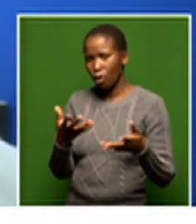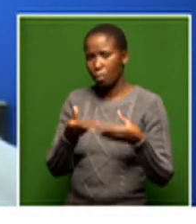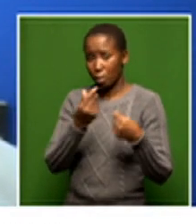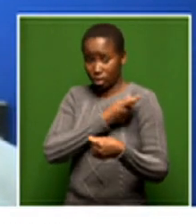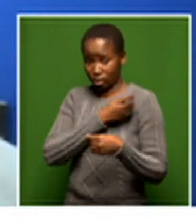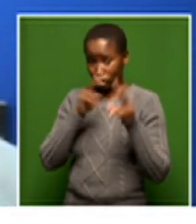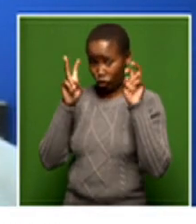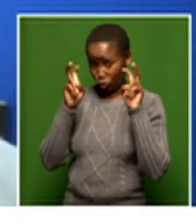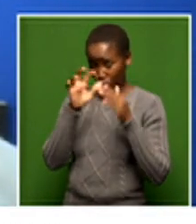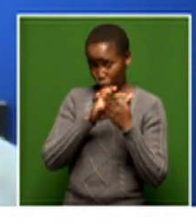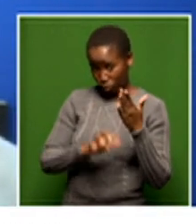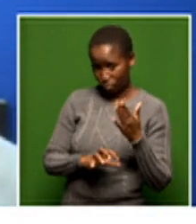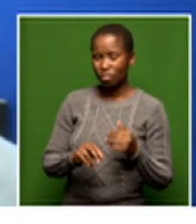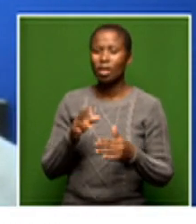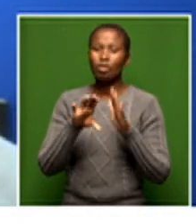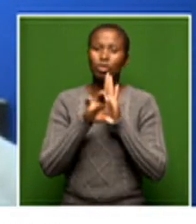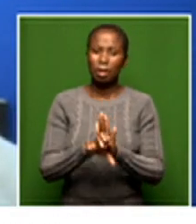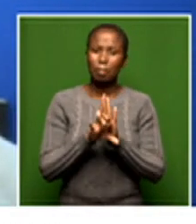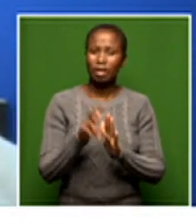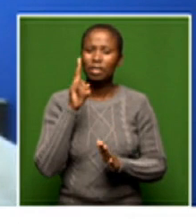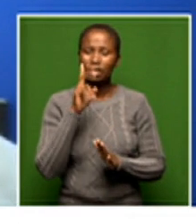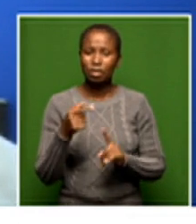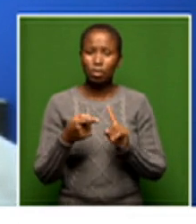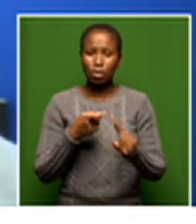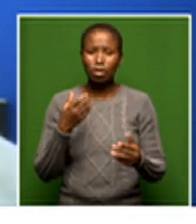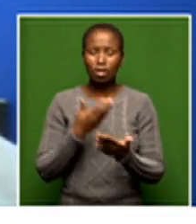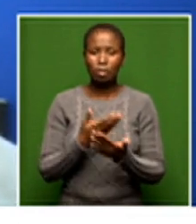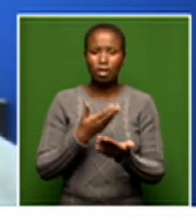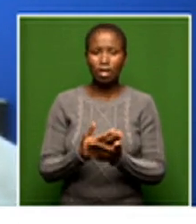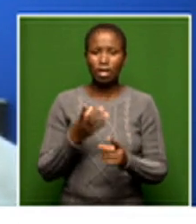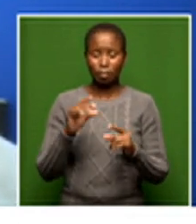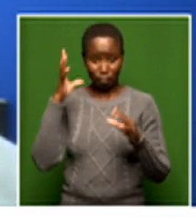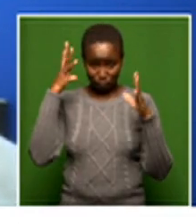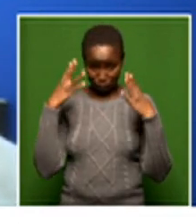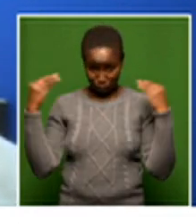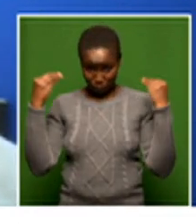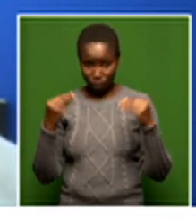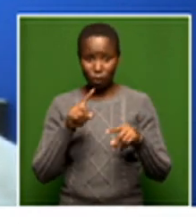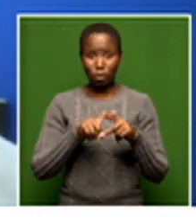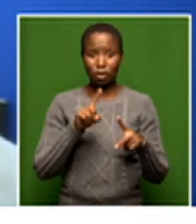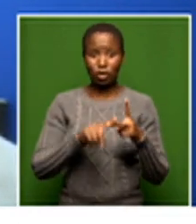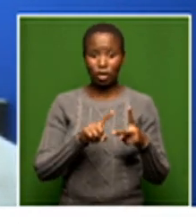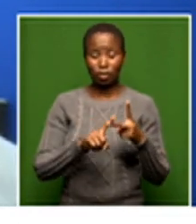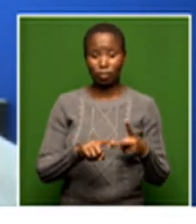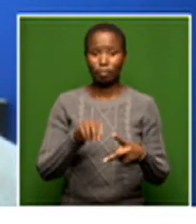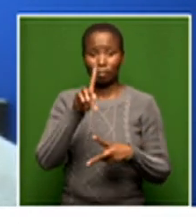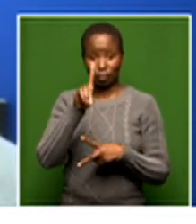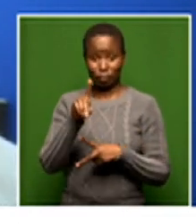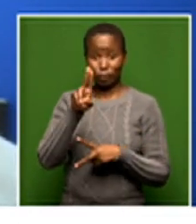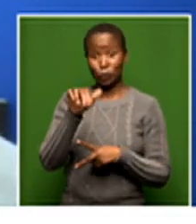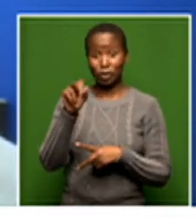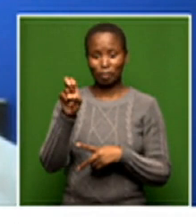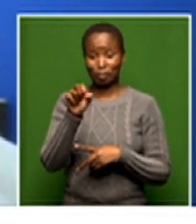example, some low readings from Cameroon and Tunisia at around 35% of respondents,